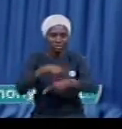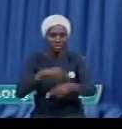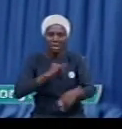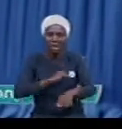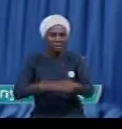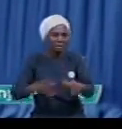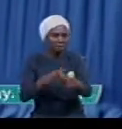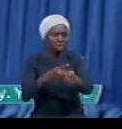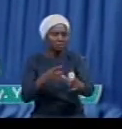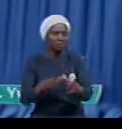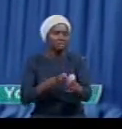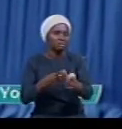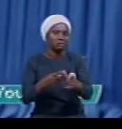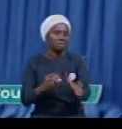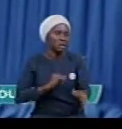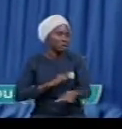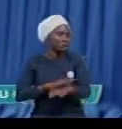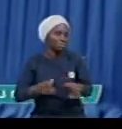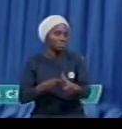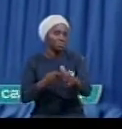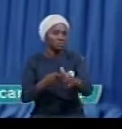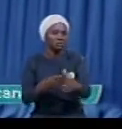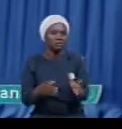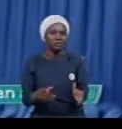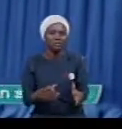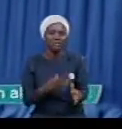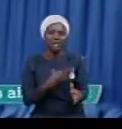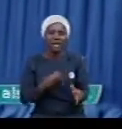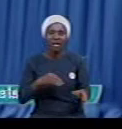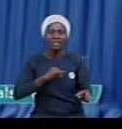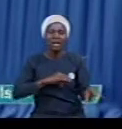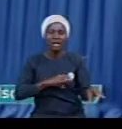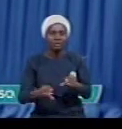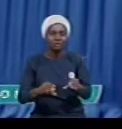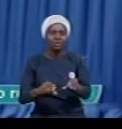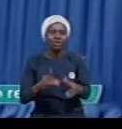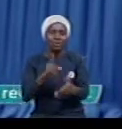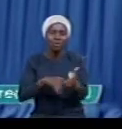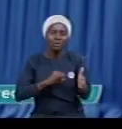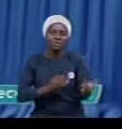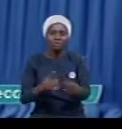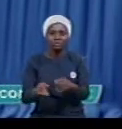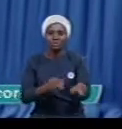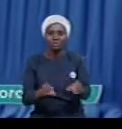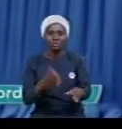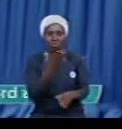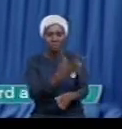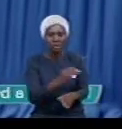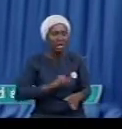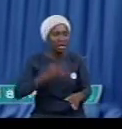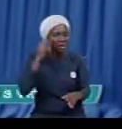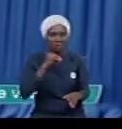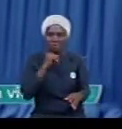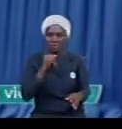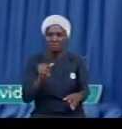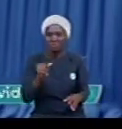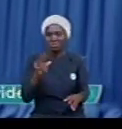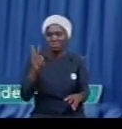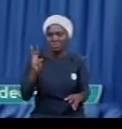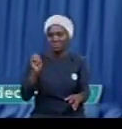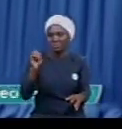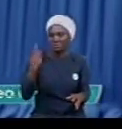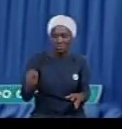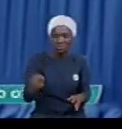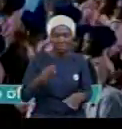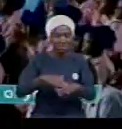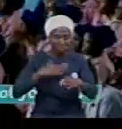were jam-packed. I didn't rush. I did what I want to do, and I came back, and I was not wet. Nothing came out. Praise